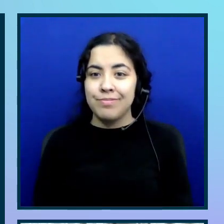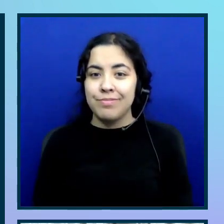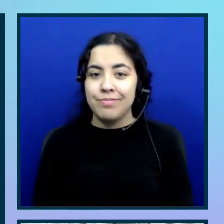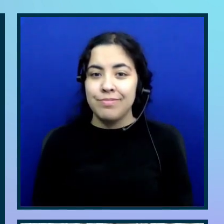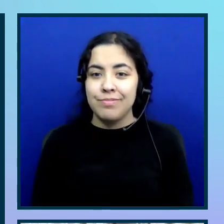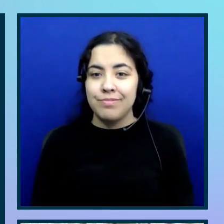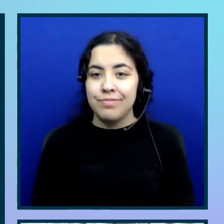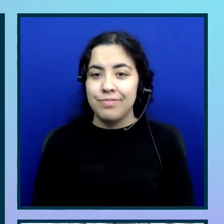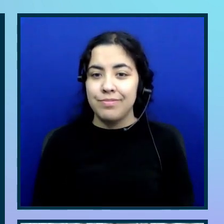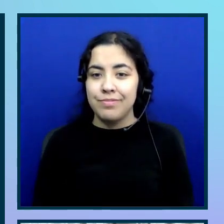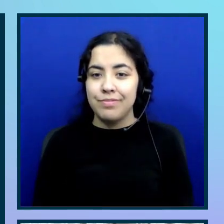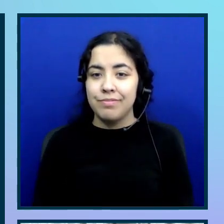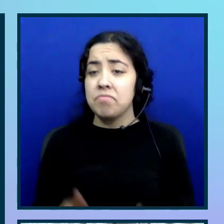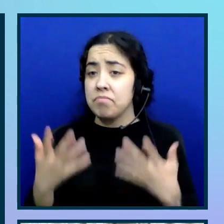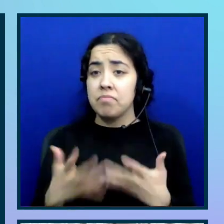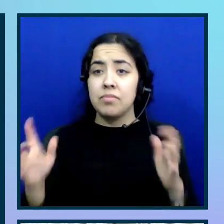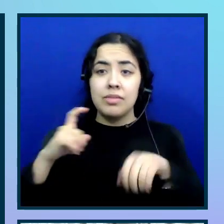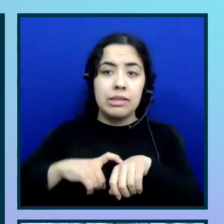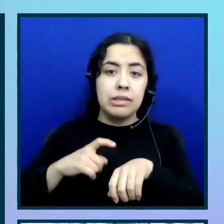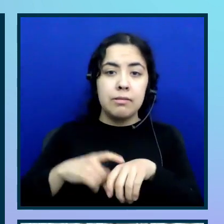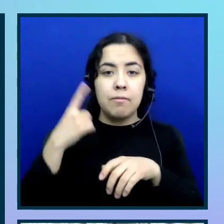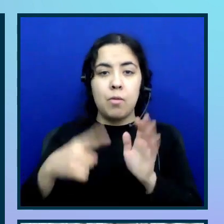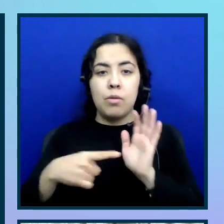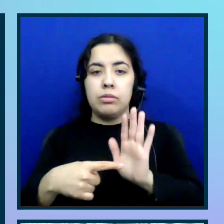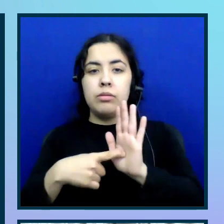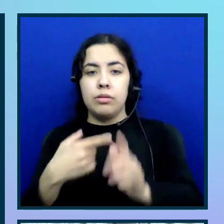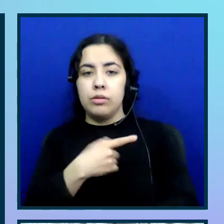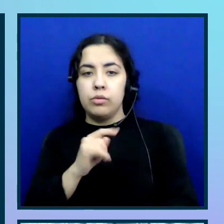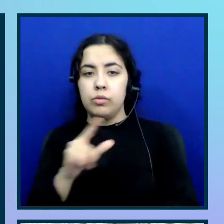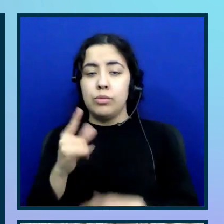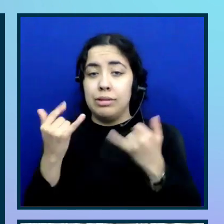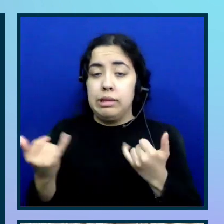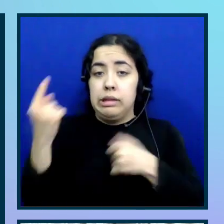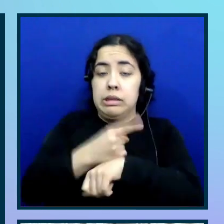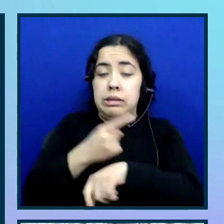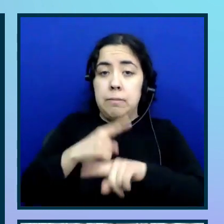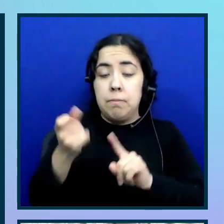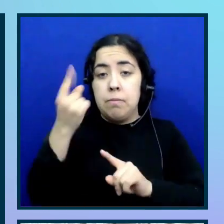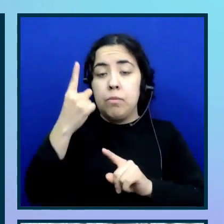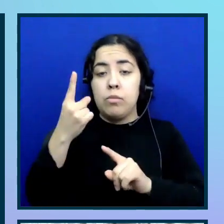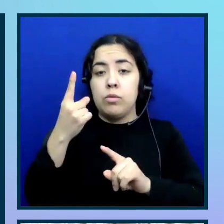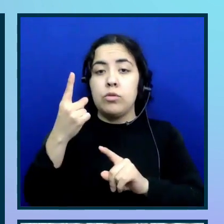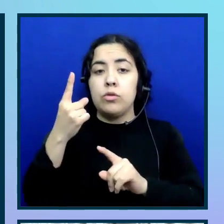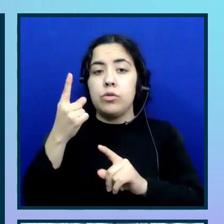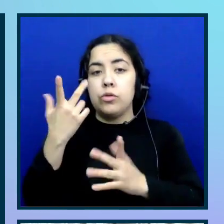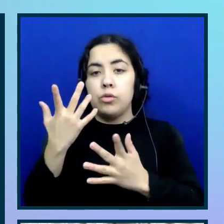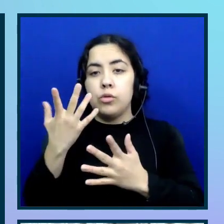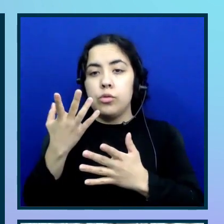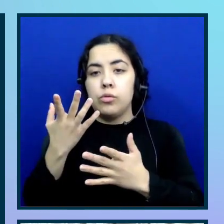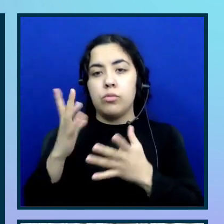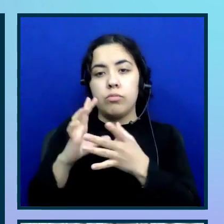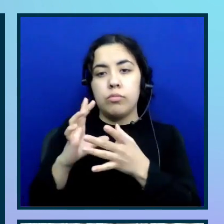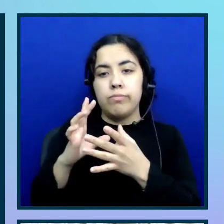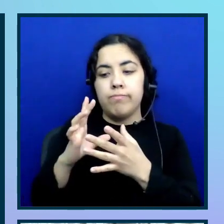So that's all we have time to demo for these particular tools today, but in order to reach the coverage that Glenda is about to